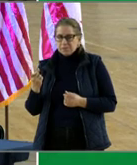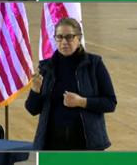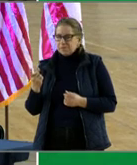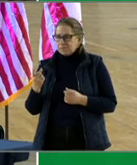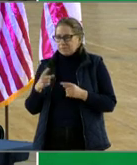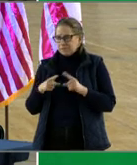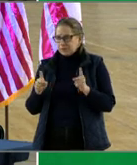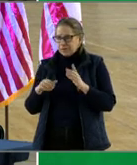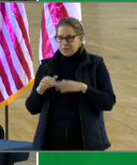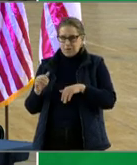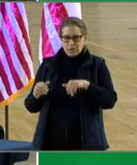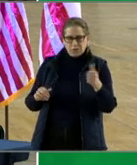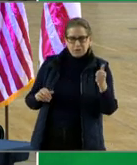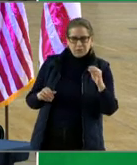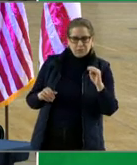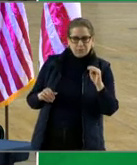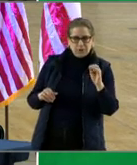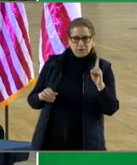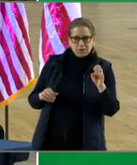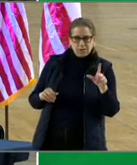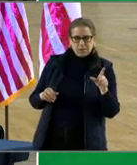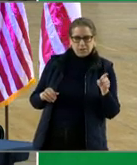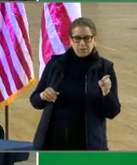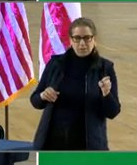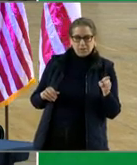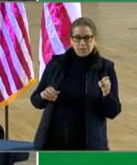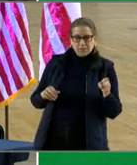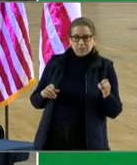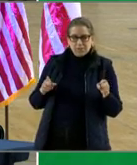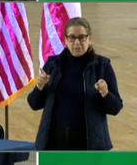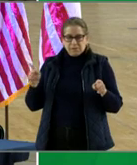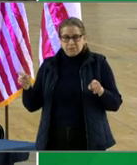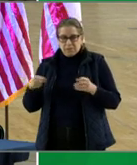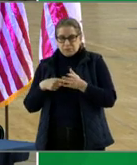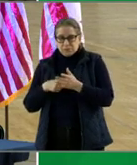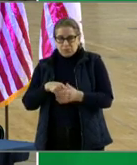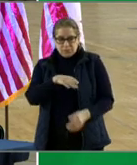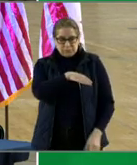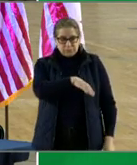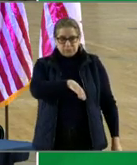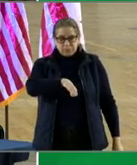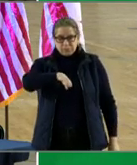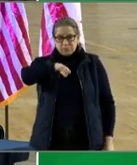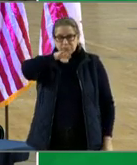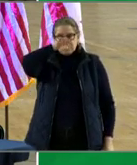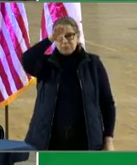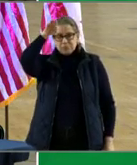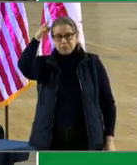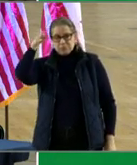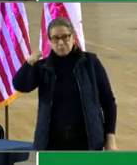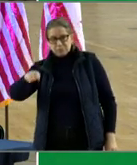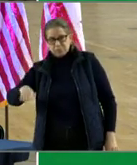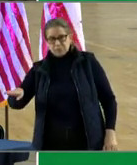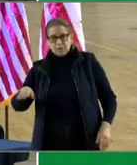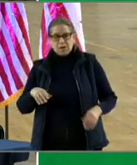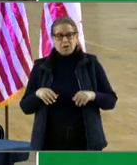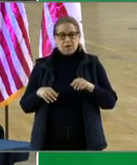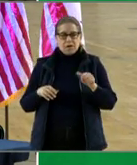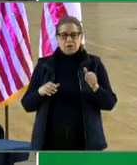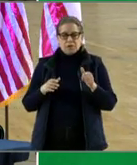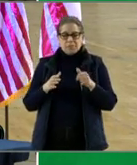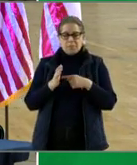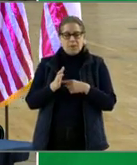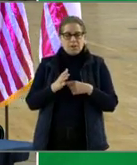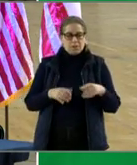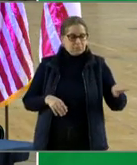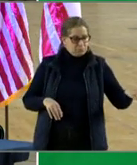bell curve drop. Why the difference? So we've asked our data scientists to make a prediction on what things would